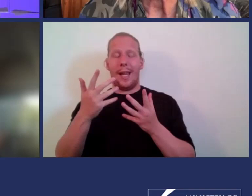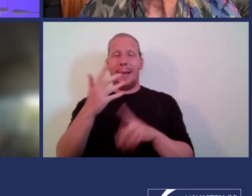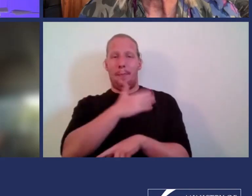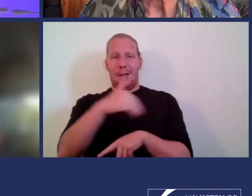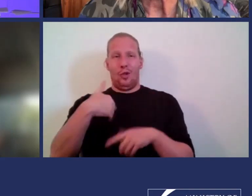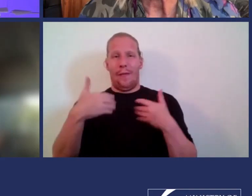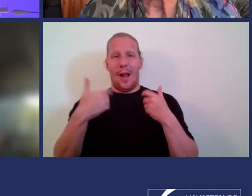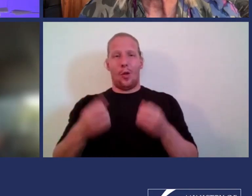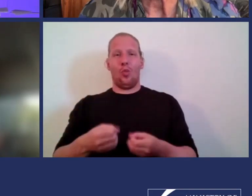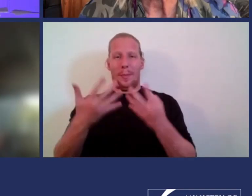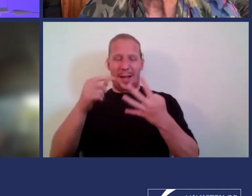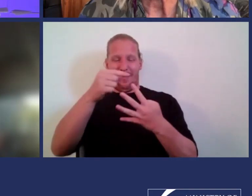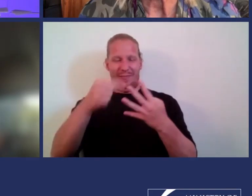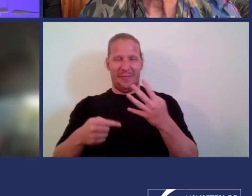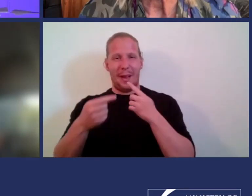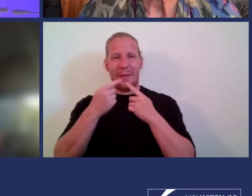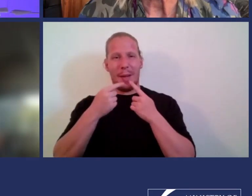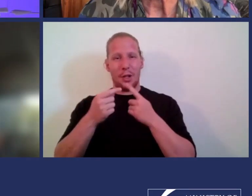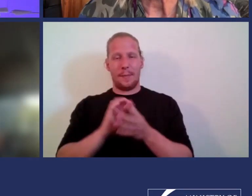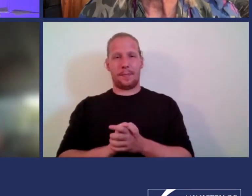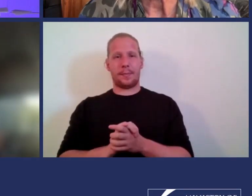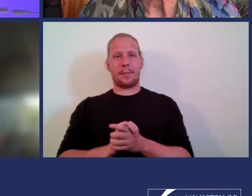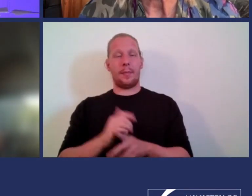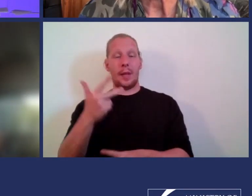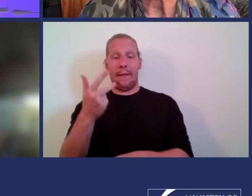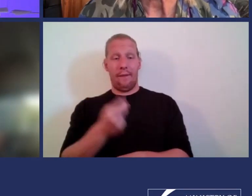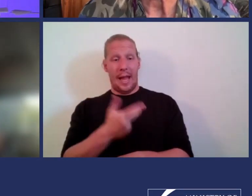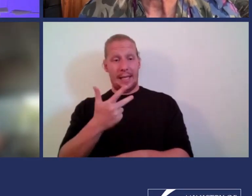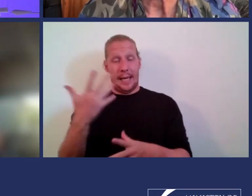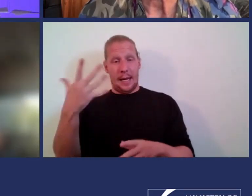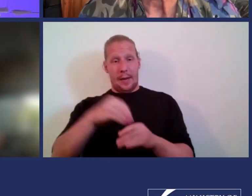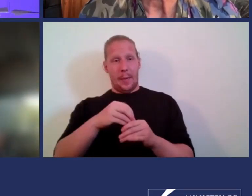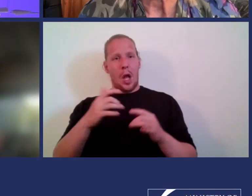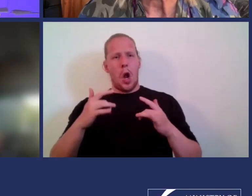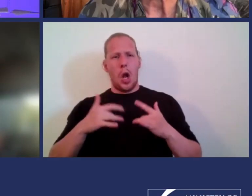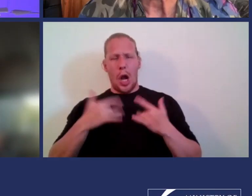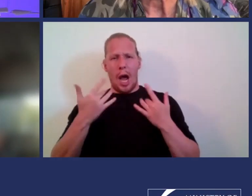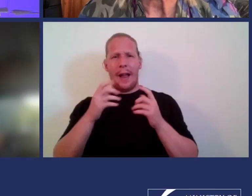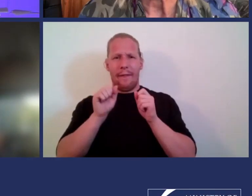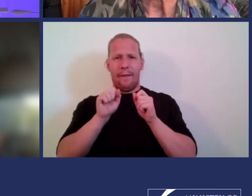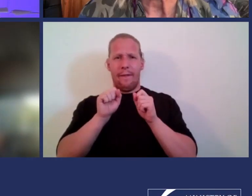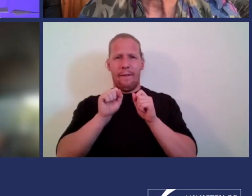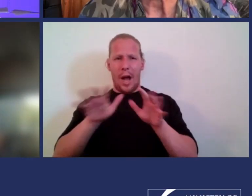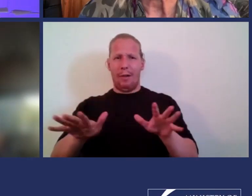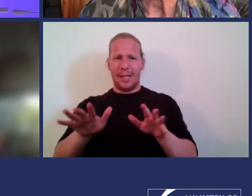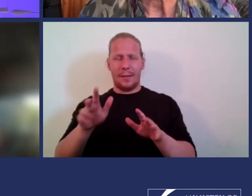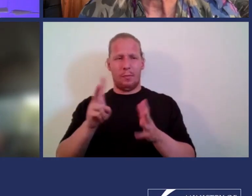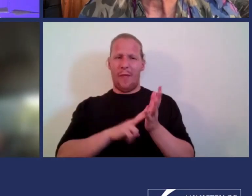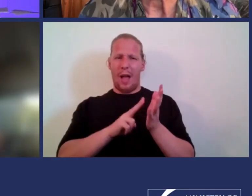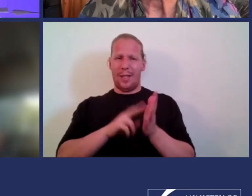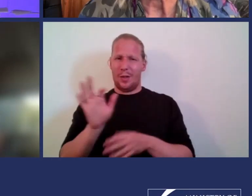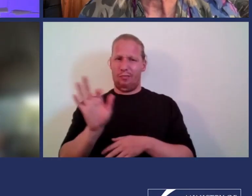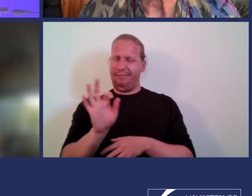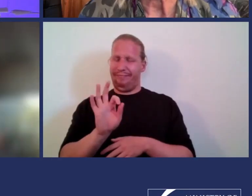vaccine itself doesn't contain any live virus either. It's a non-live vaccine. And with non-live